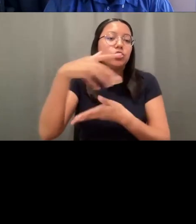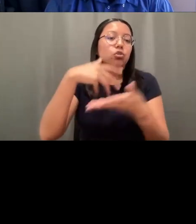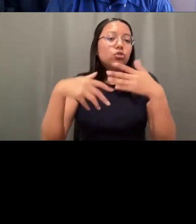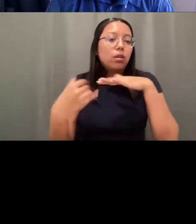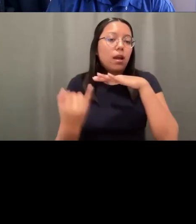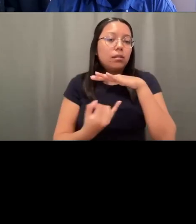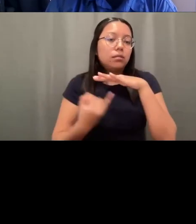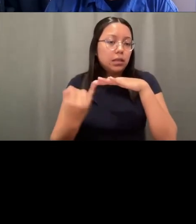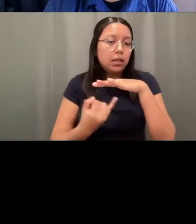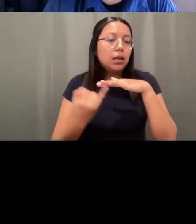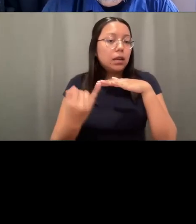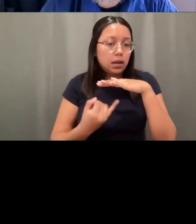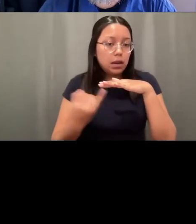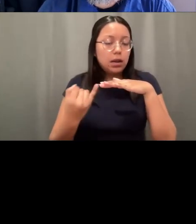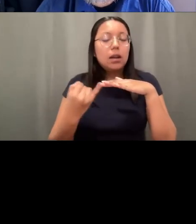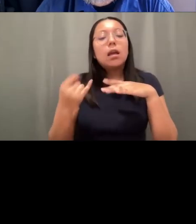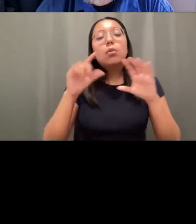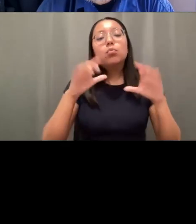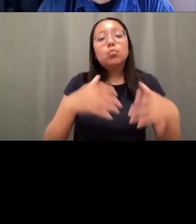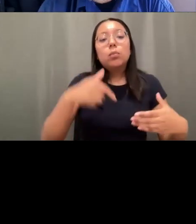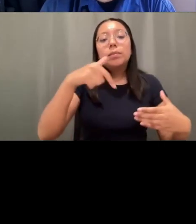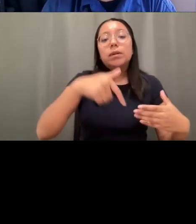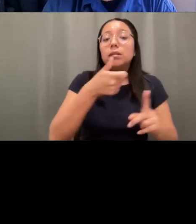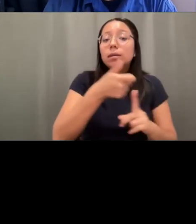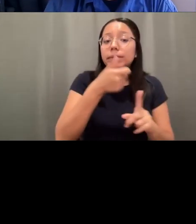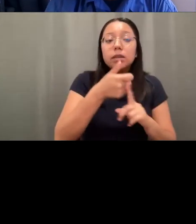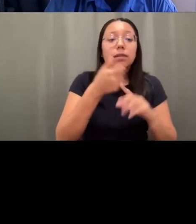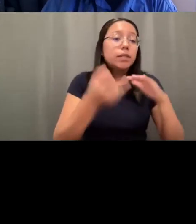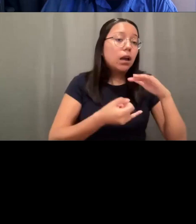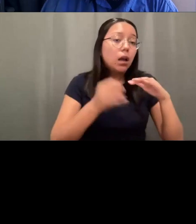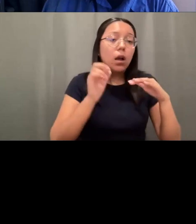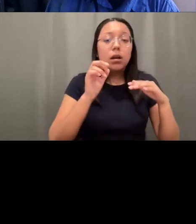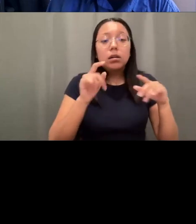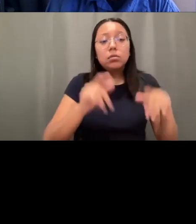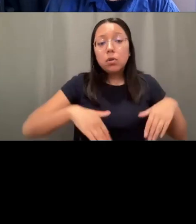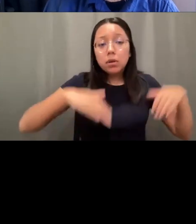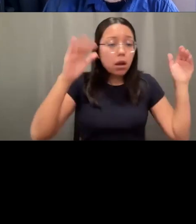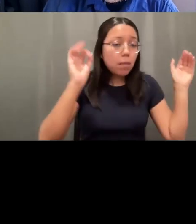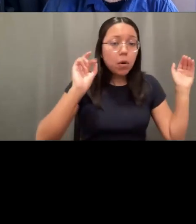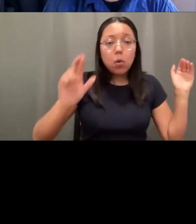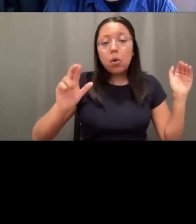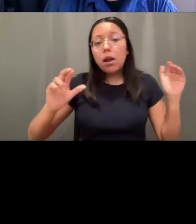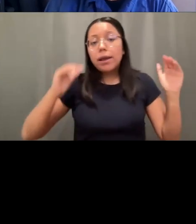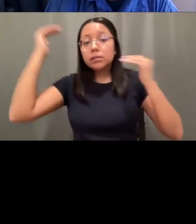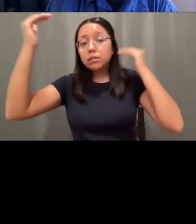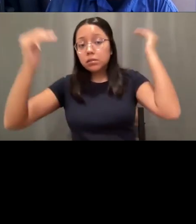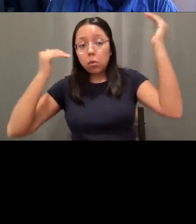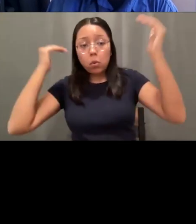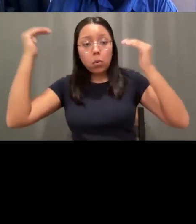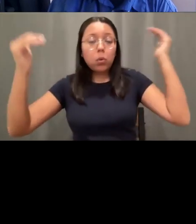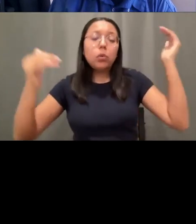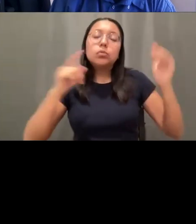isolated, either as children or as adults, they're more likely to engage in self-injuring behaviors.